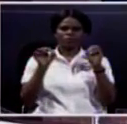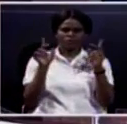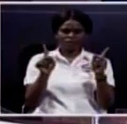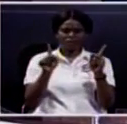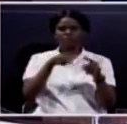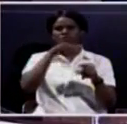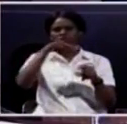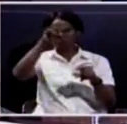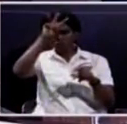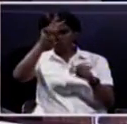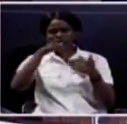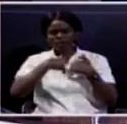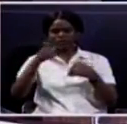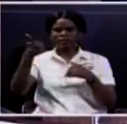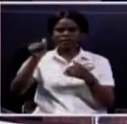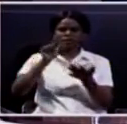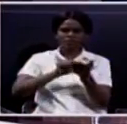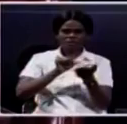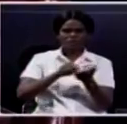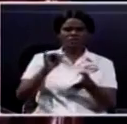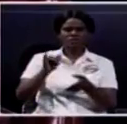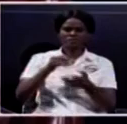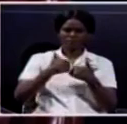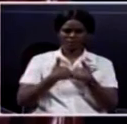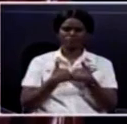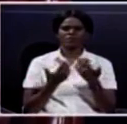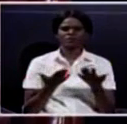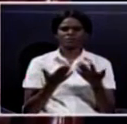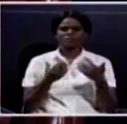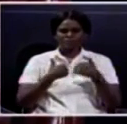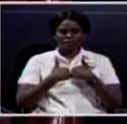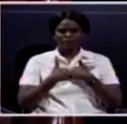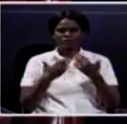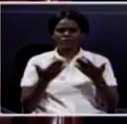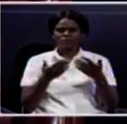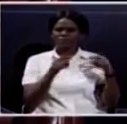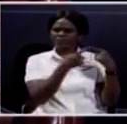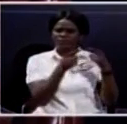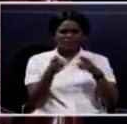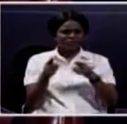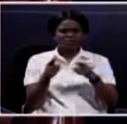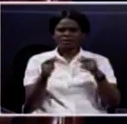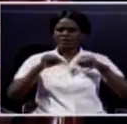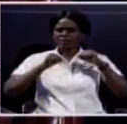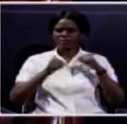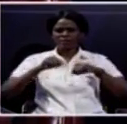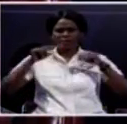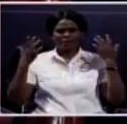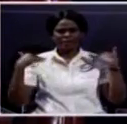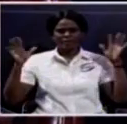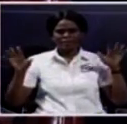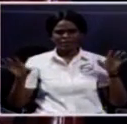got a goat. Yes. Yes. I've got 10 chickens. Yes. Yes. I've got guinea fowls. Yes. I can also take one cow.